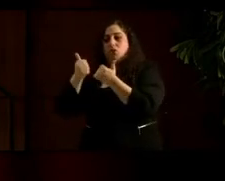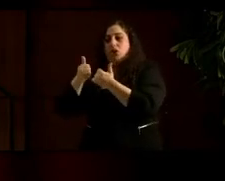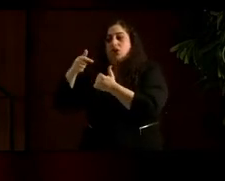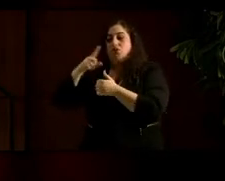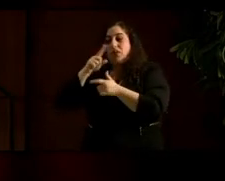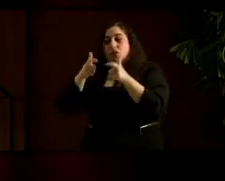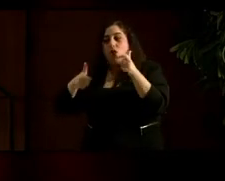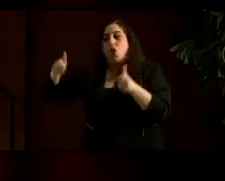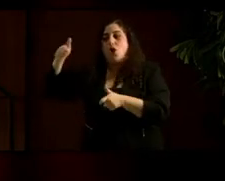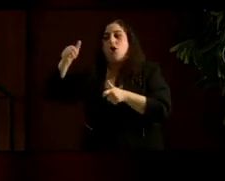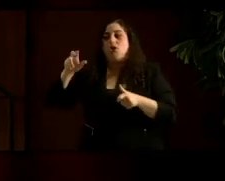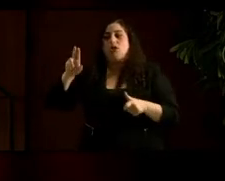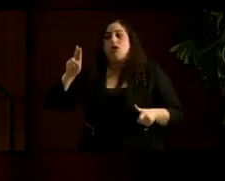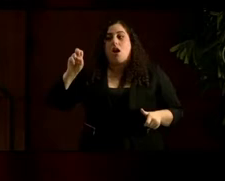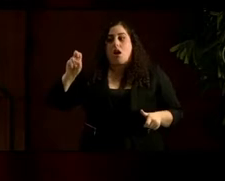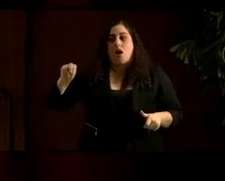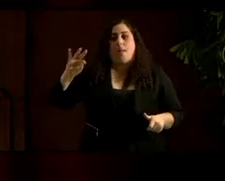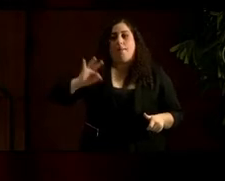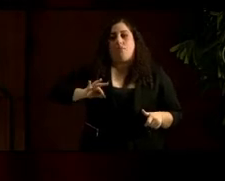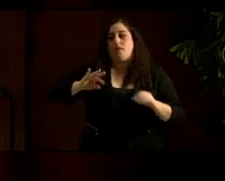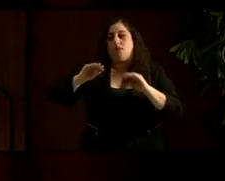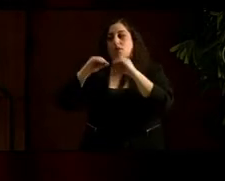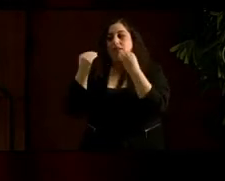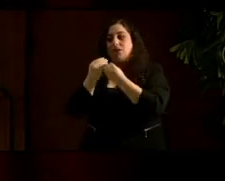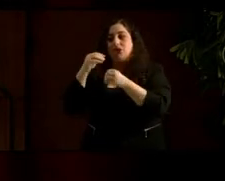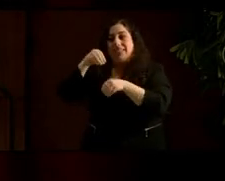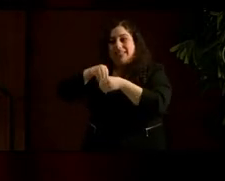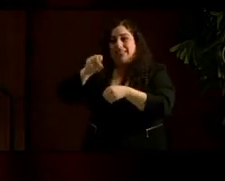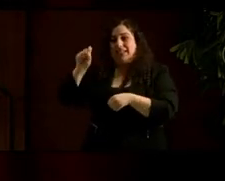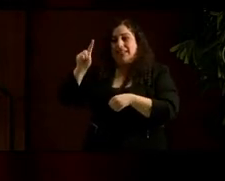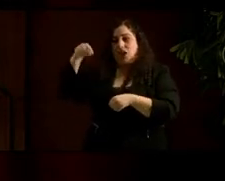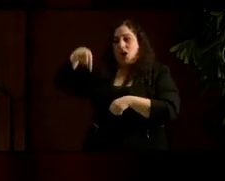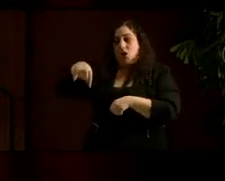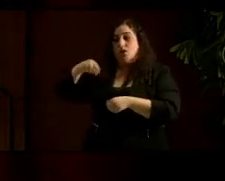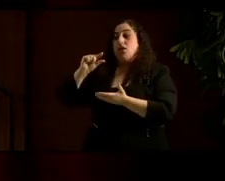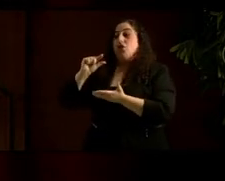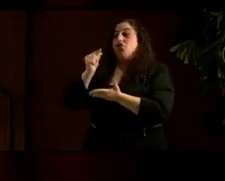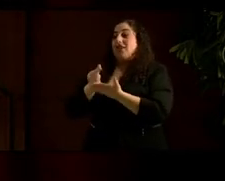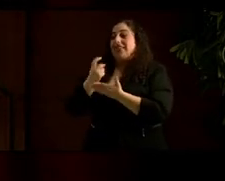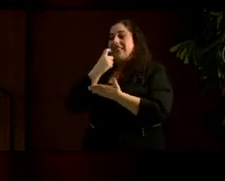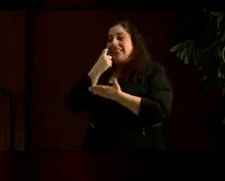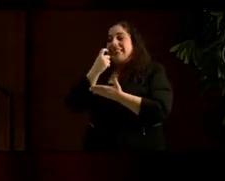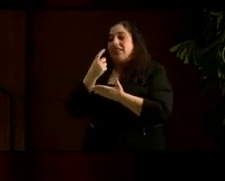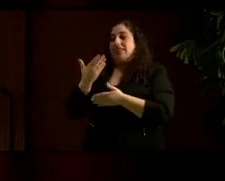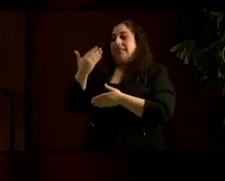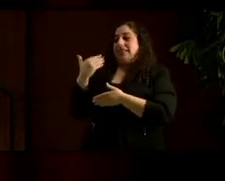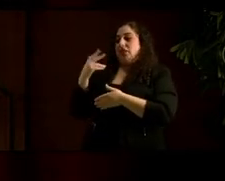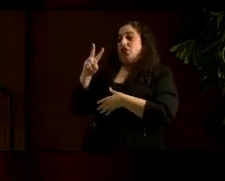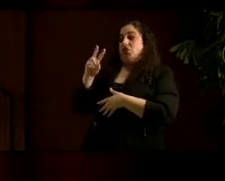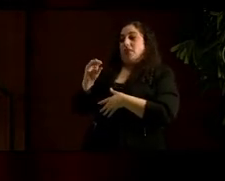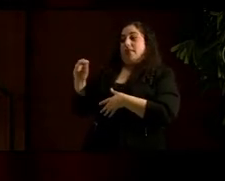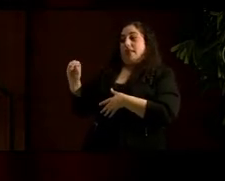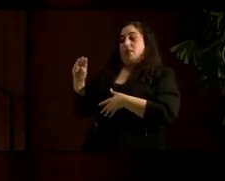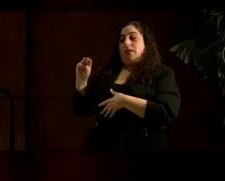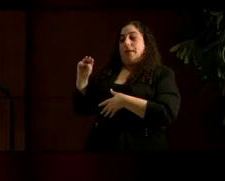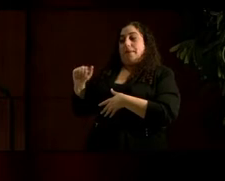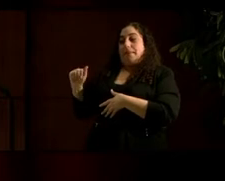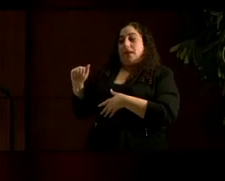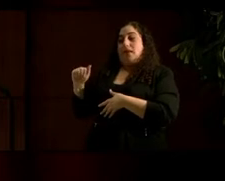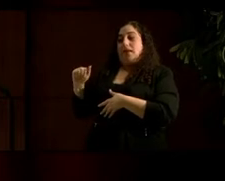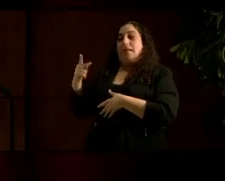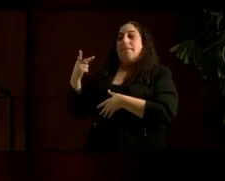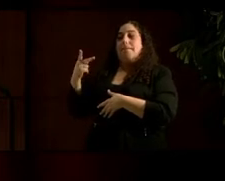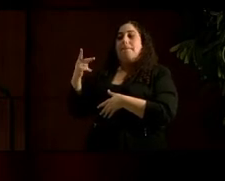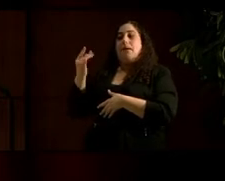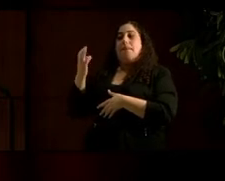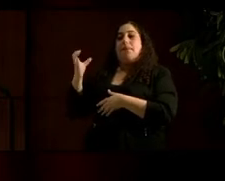Diego County. Charlotte graduated in 2000 with a Master of Arts degree in Public Administration and has been